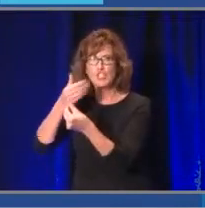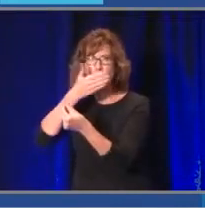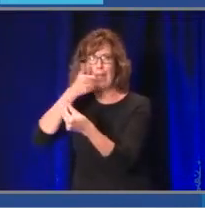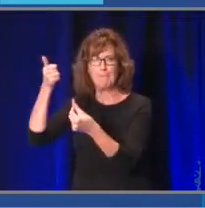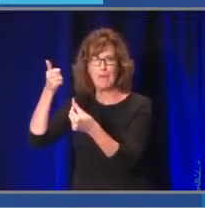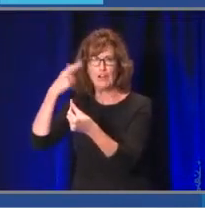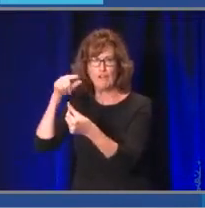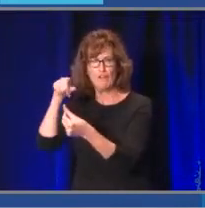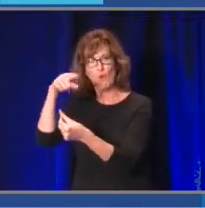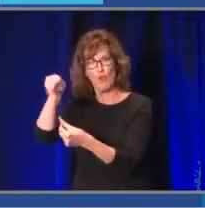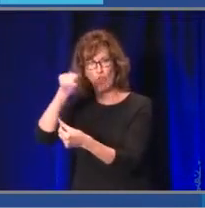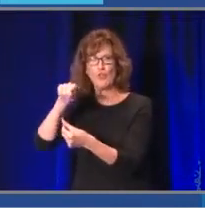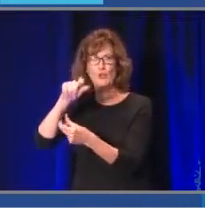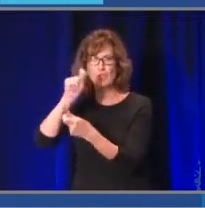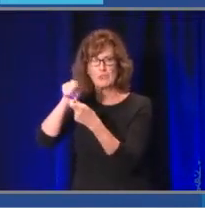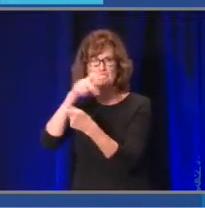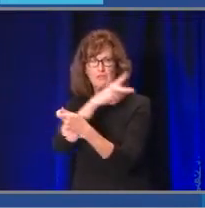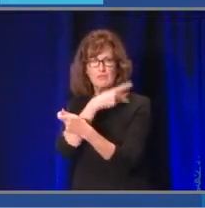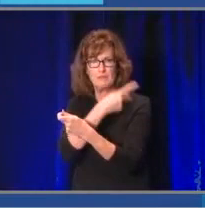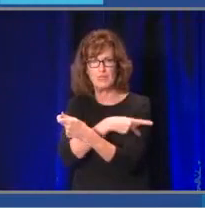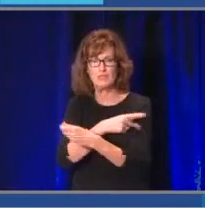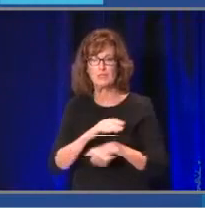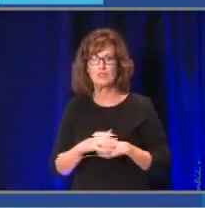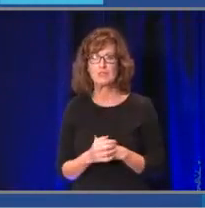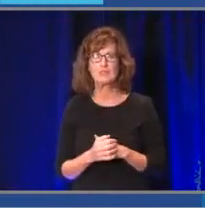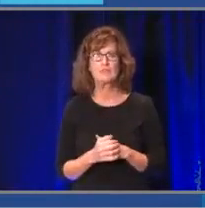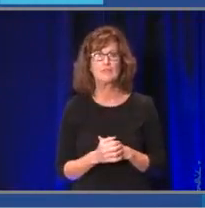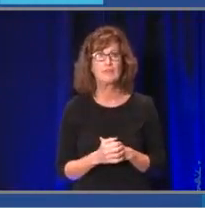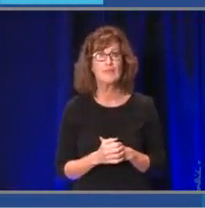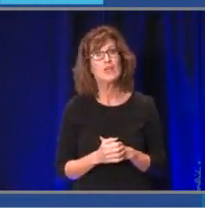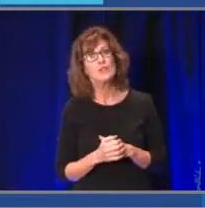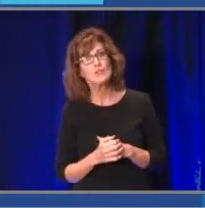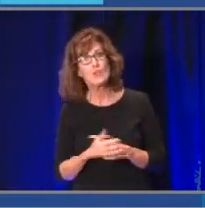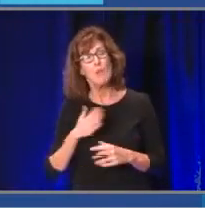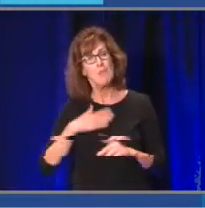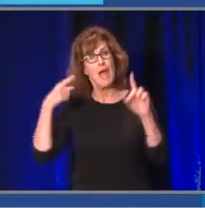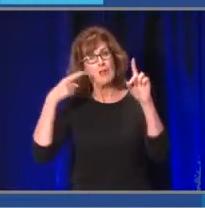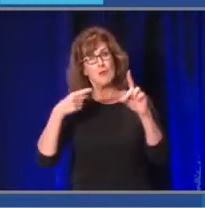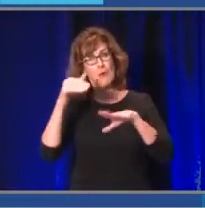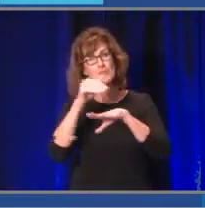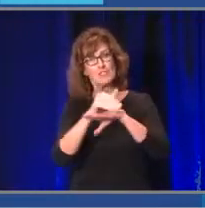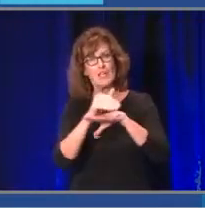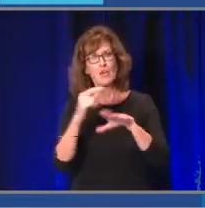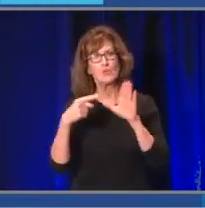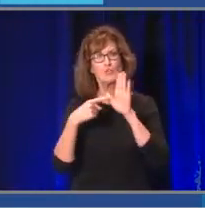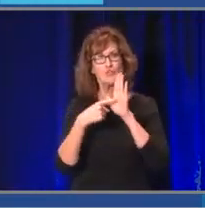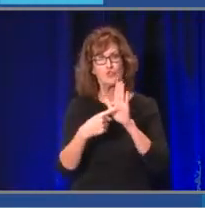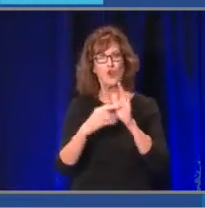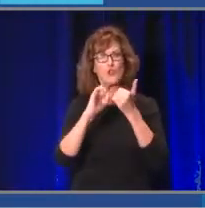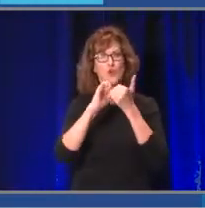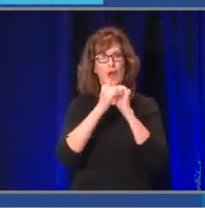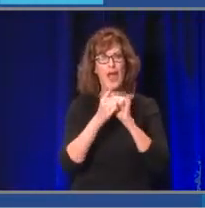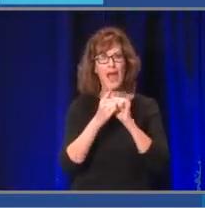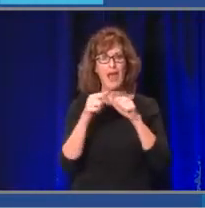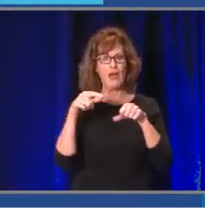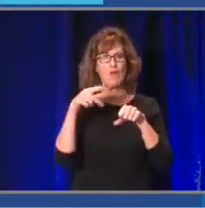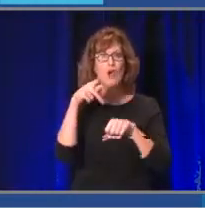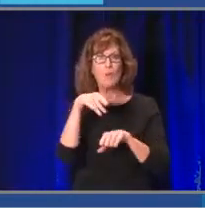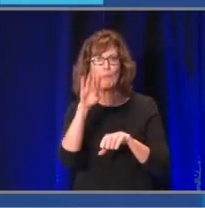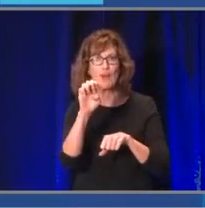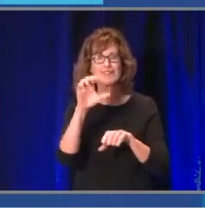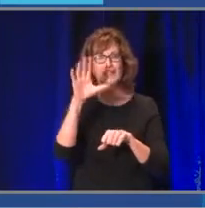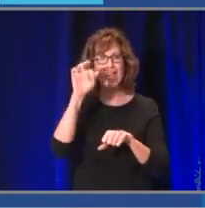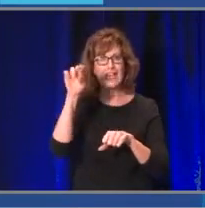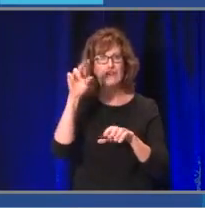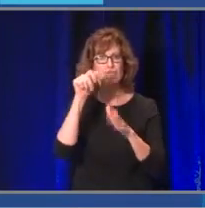port. So what I tried to do over the last 5 minutes is really show you the evolution of prostate cancer surgery